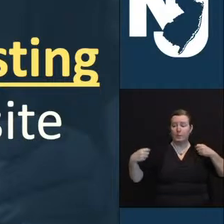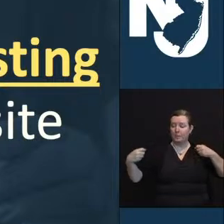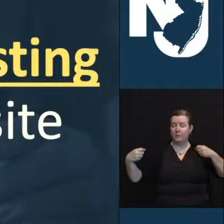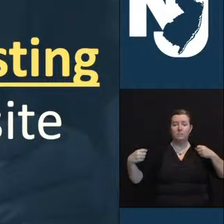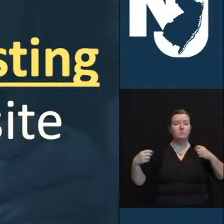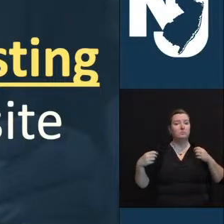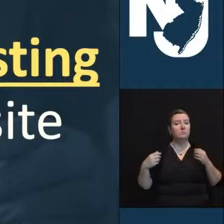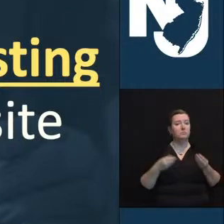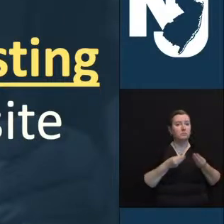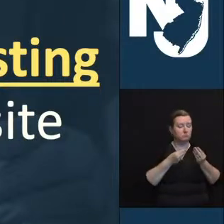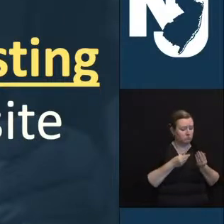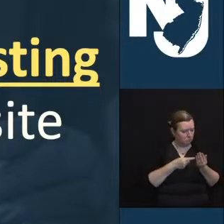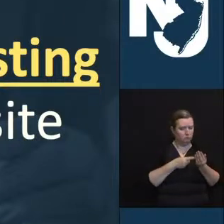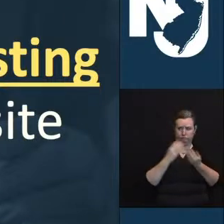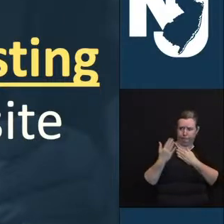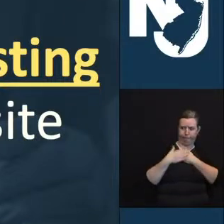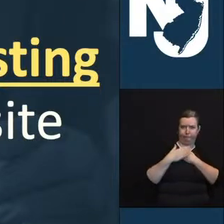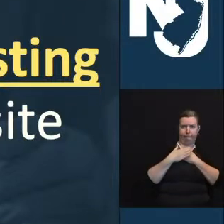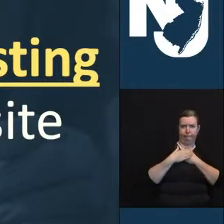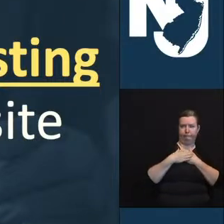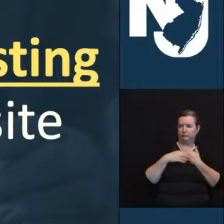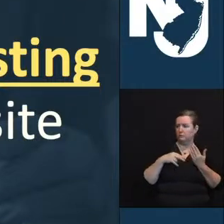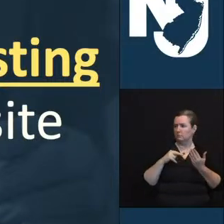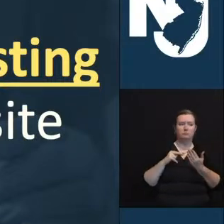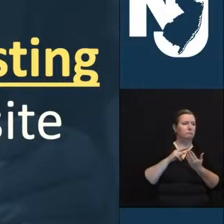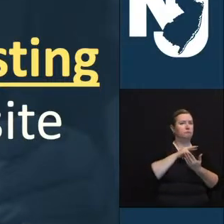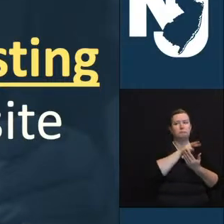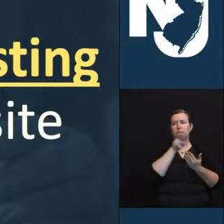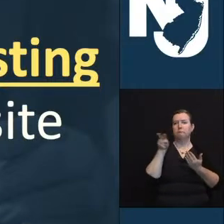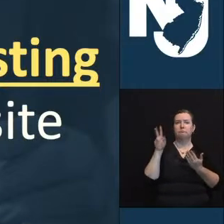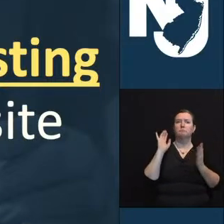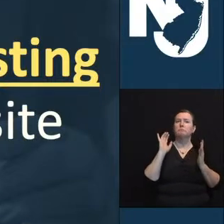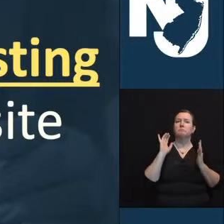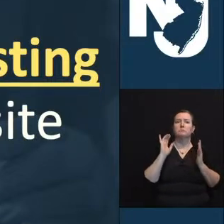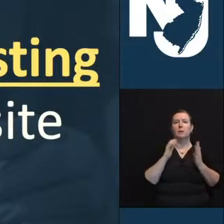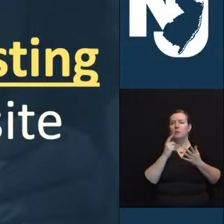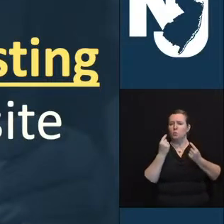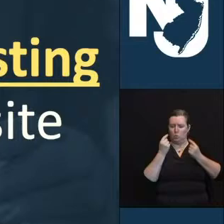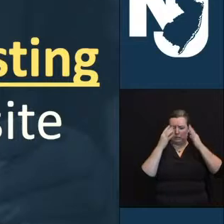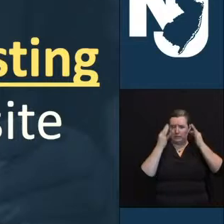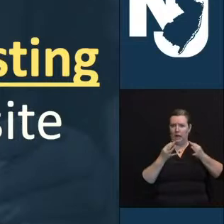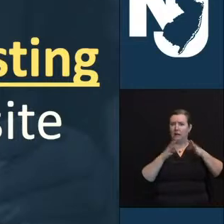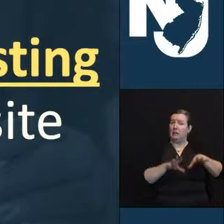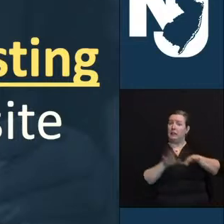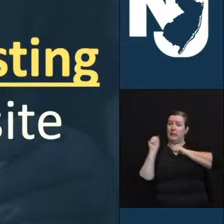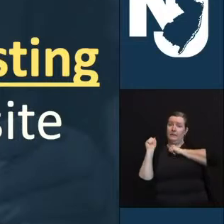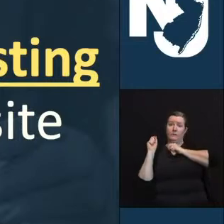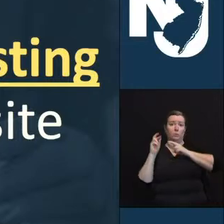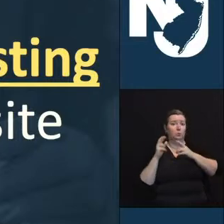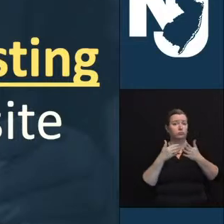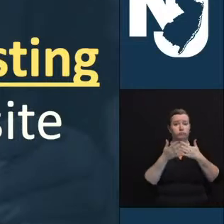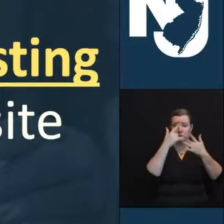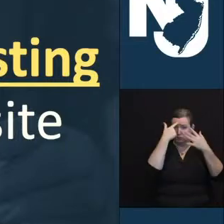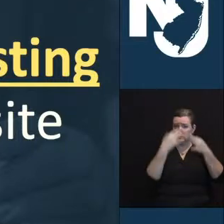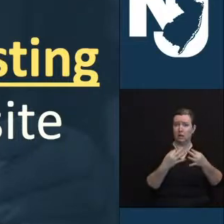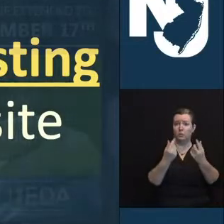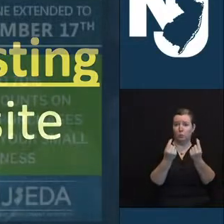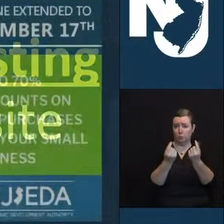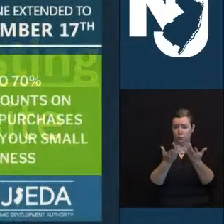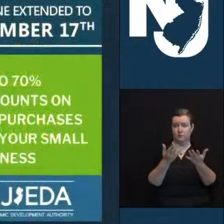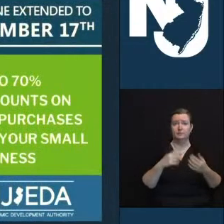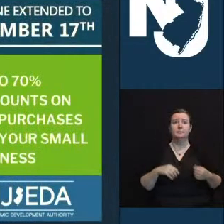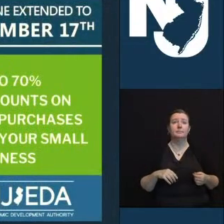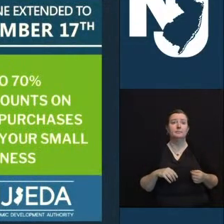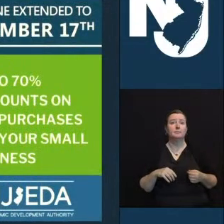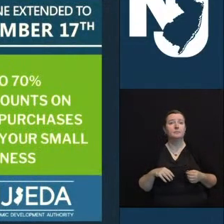steps to self-quarantine and get tested to protect others by slowing the spread. What else? For business owners,